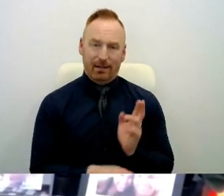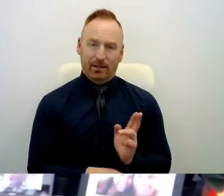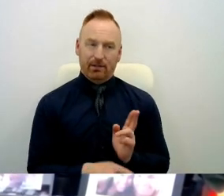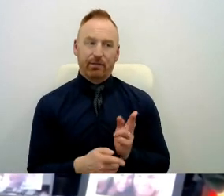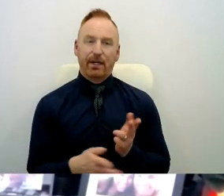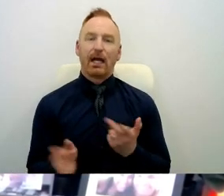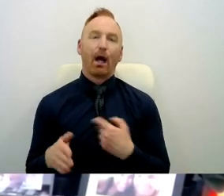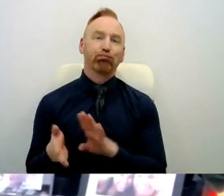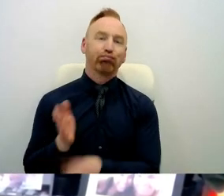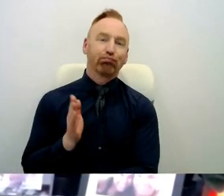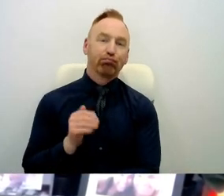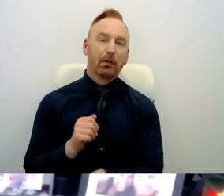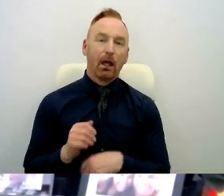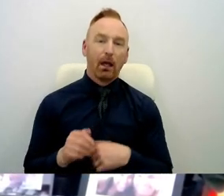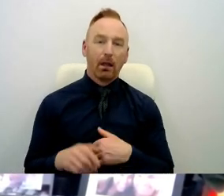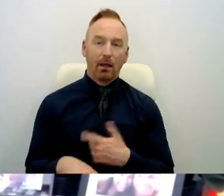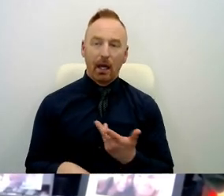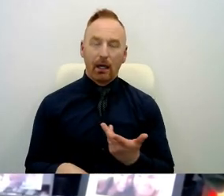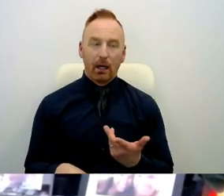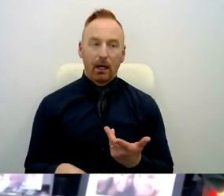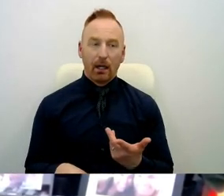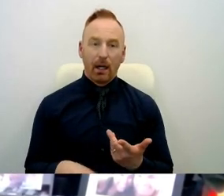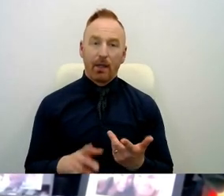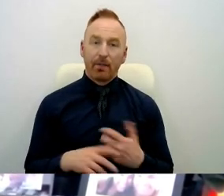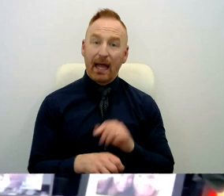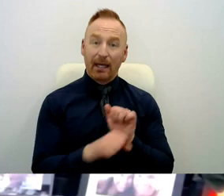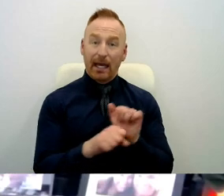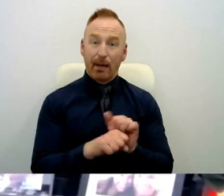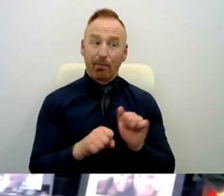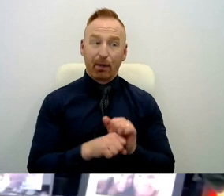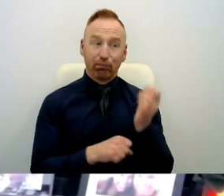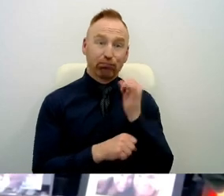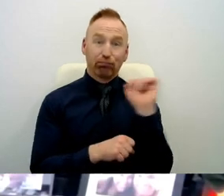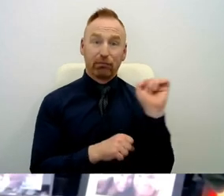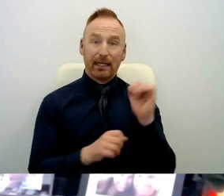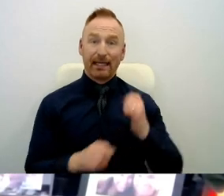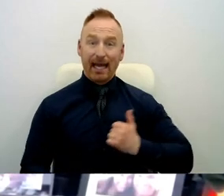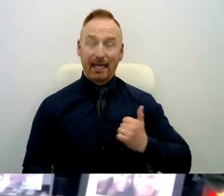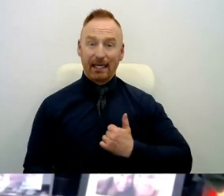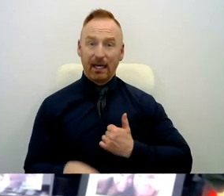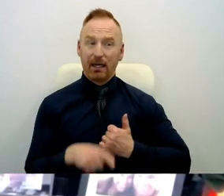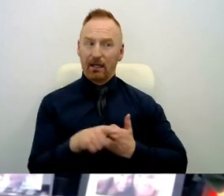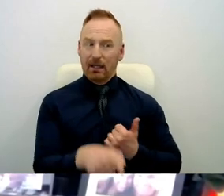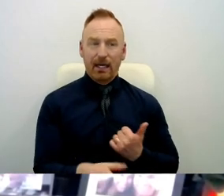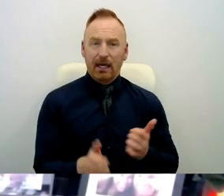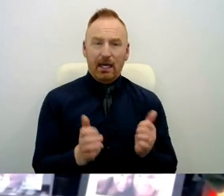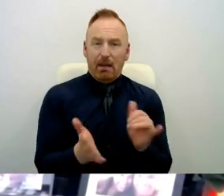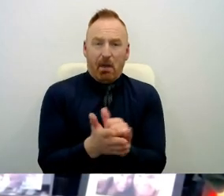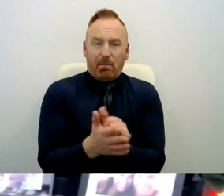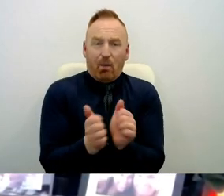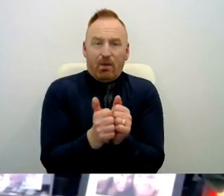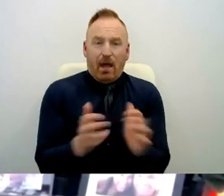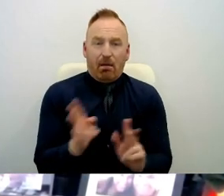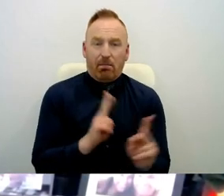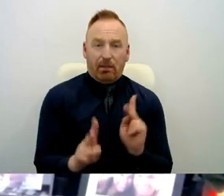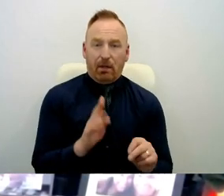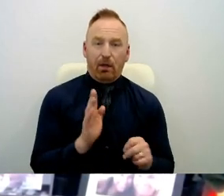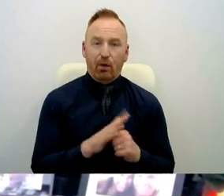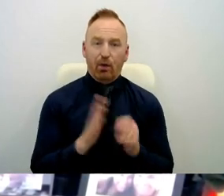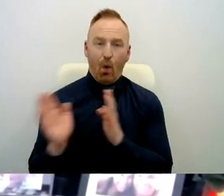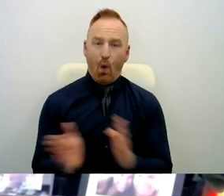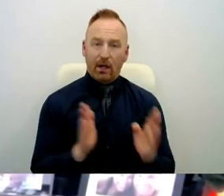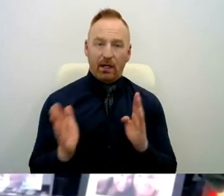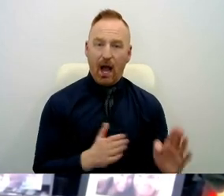of history are also unrecognized. As I said earlier, the labor movement in Canada wouldn't be what it is without the organizers of the Union of Sleeping Car